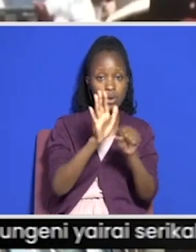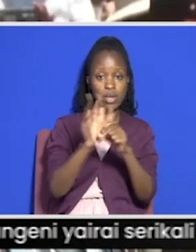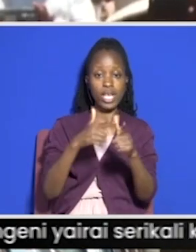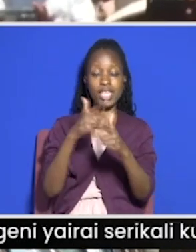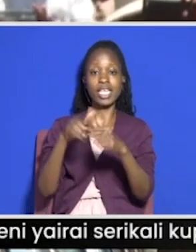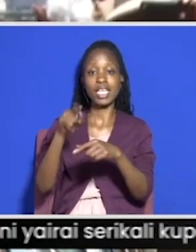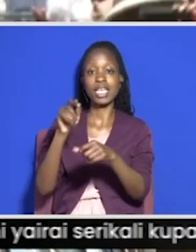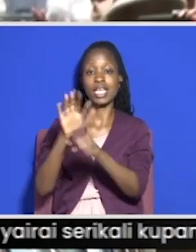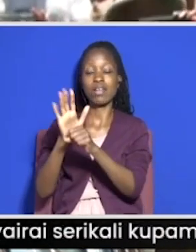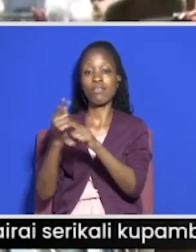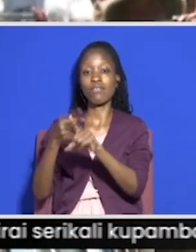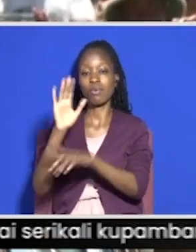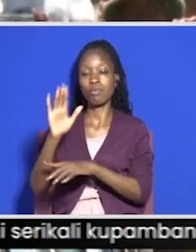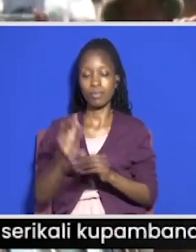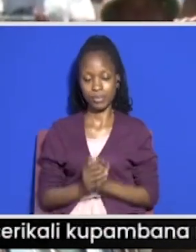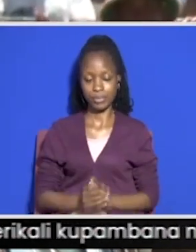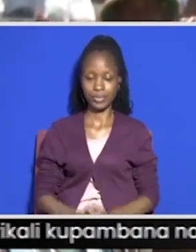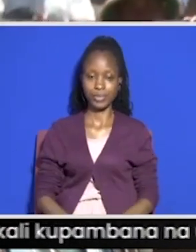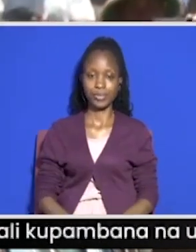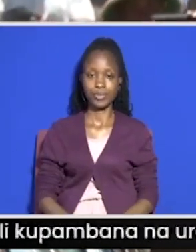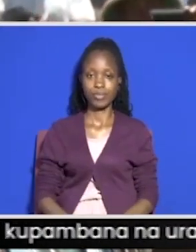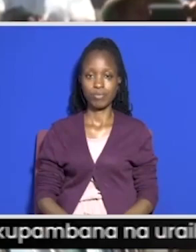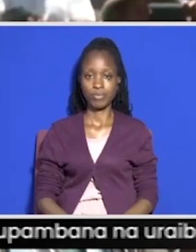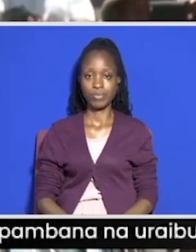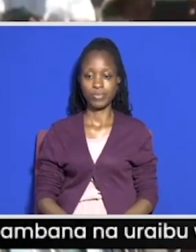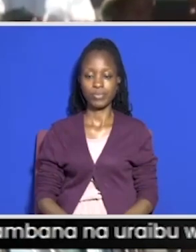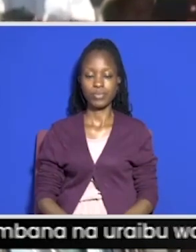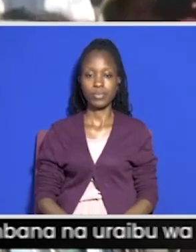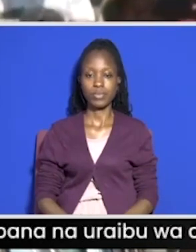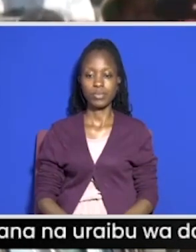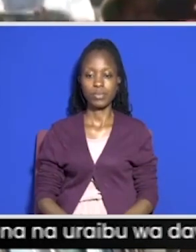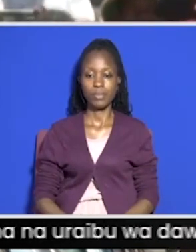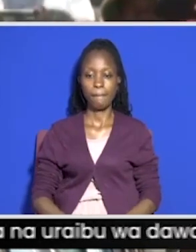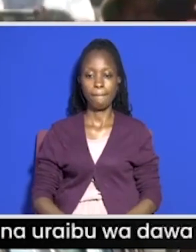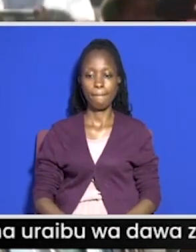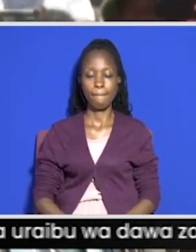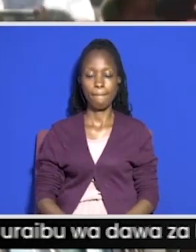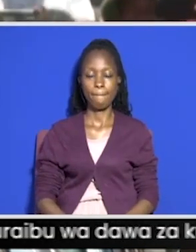Nikiripotia Dira, mie ni Grace Ahati. Nikae chonjo.